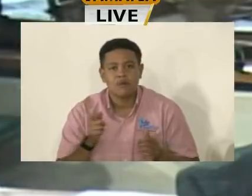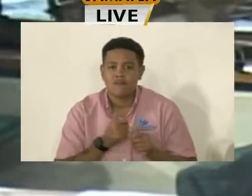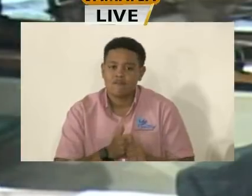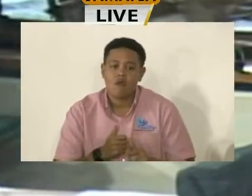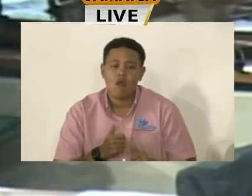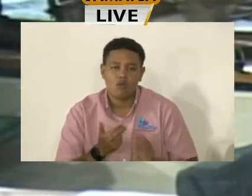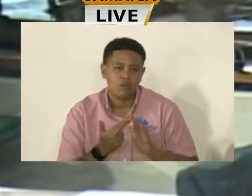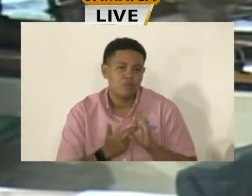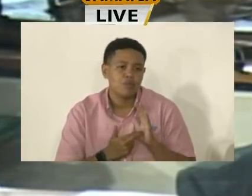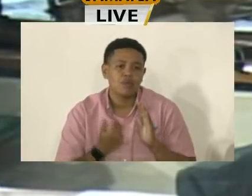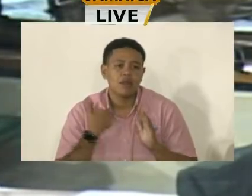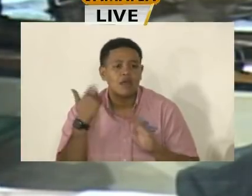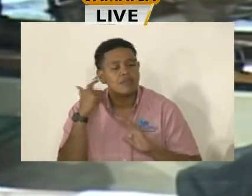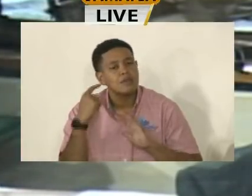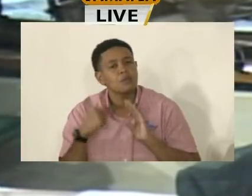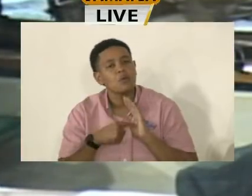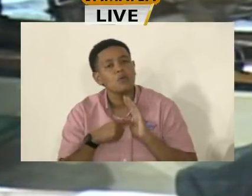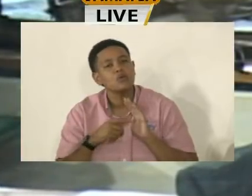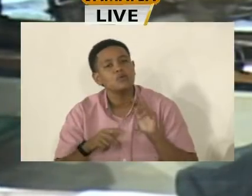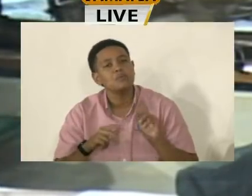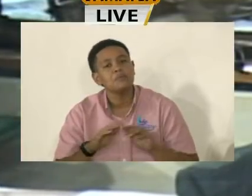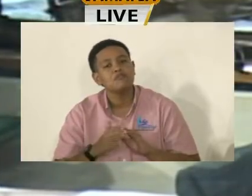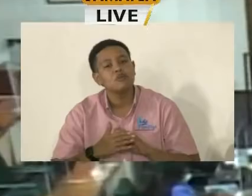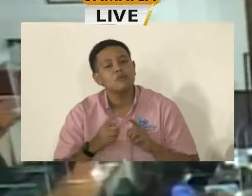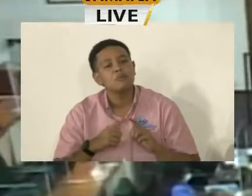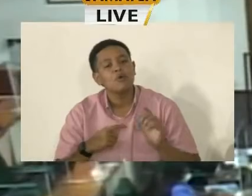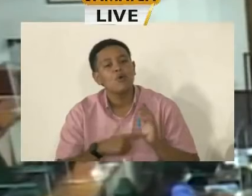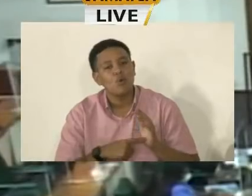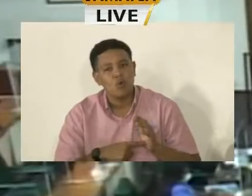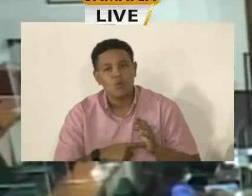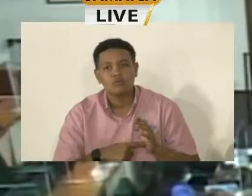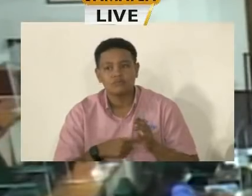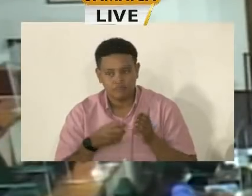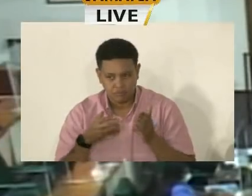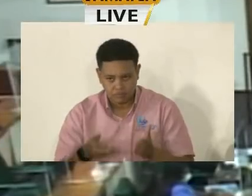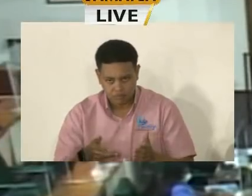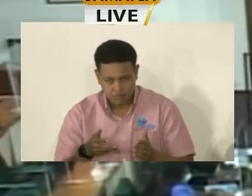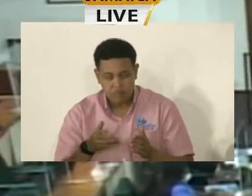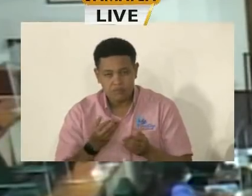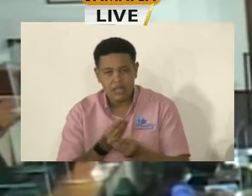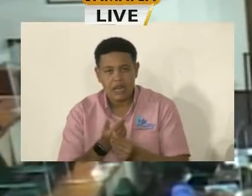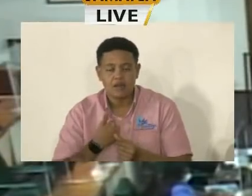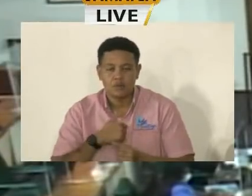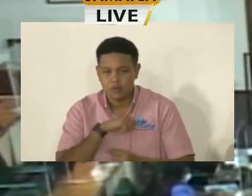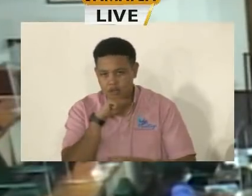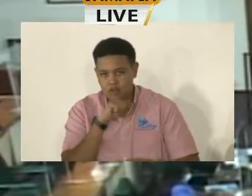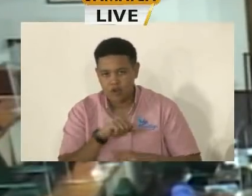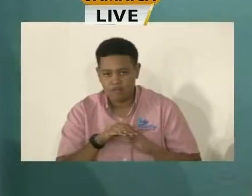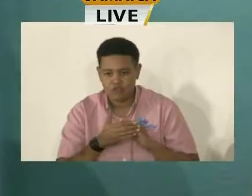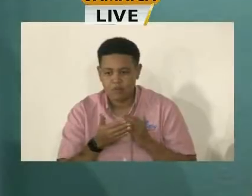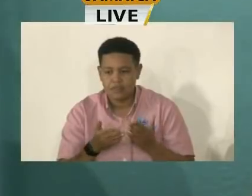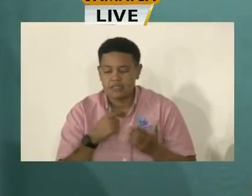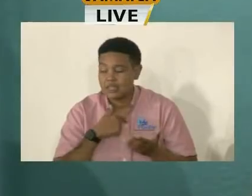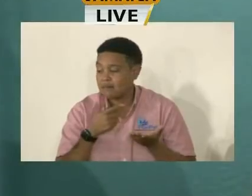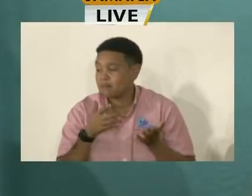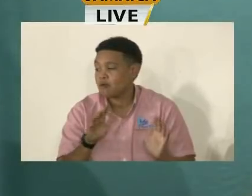of Jamaica, and we owe it to this country, Jamaica, land we love. Permit me